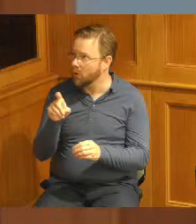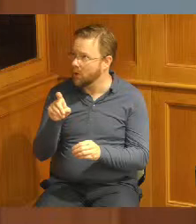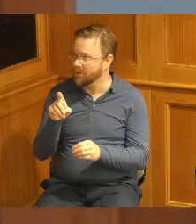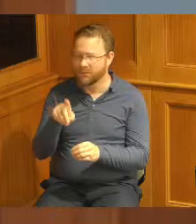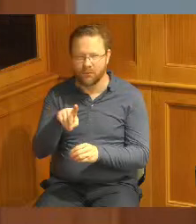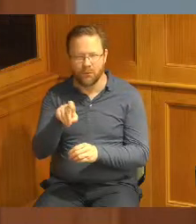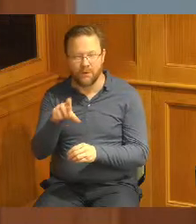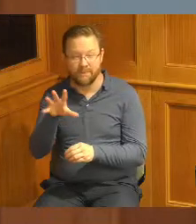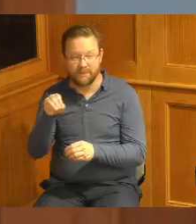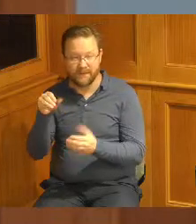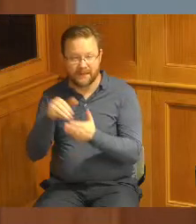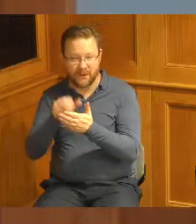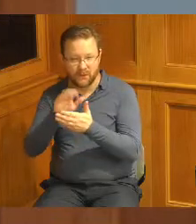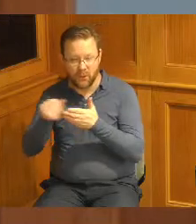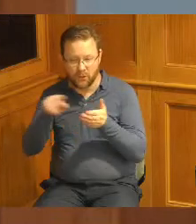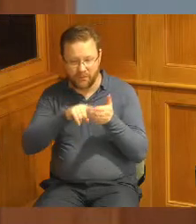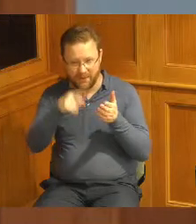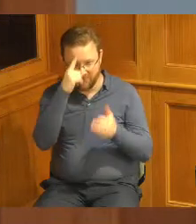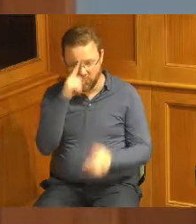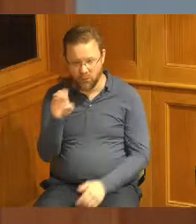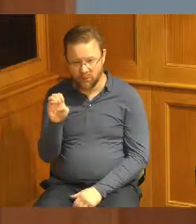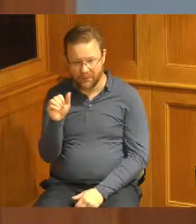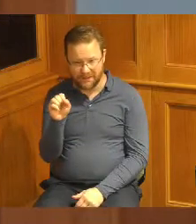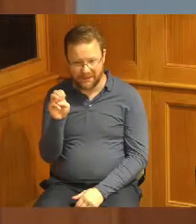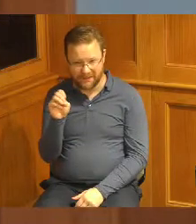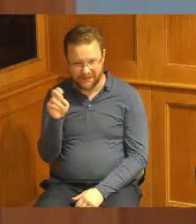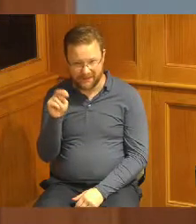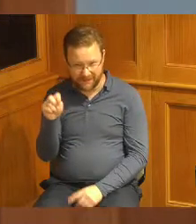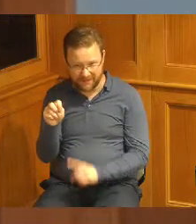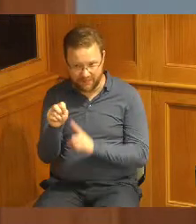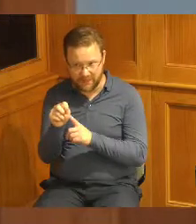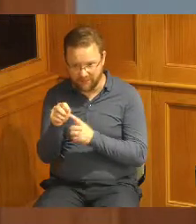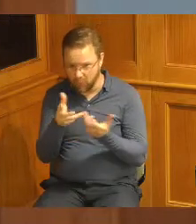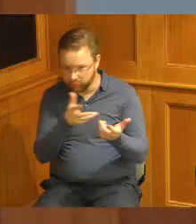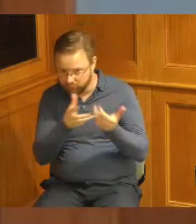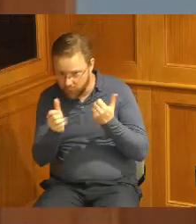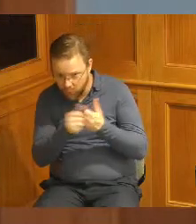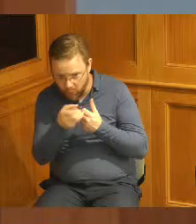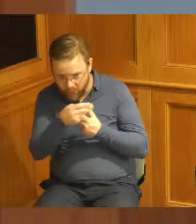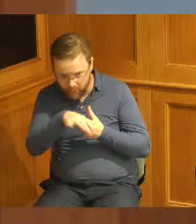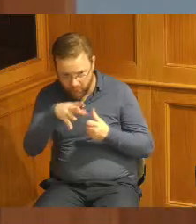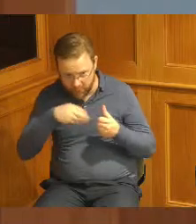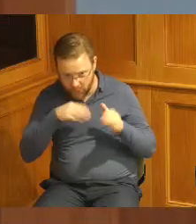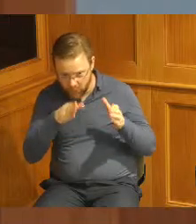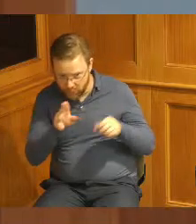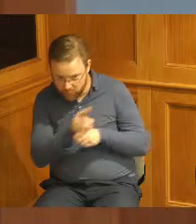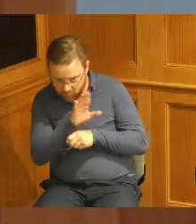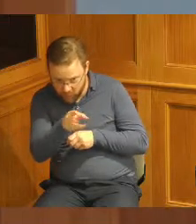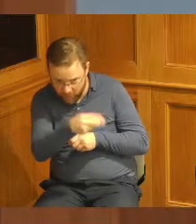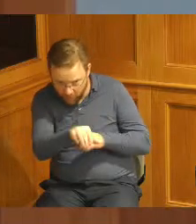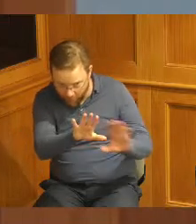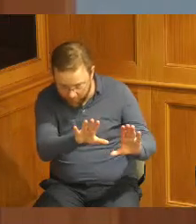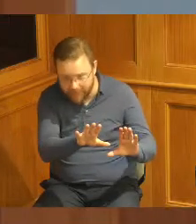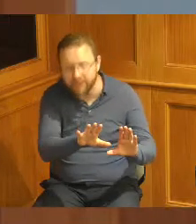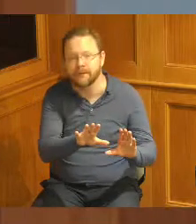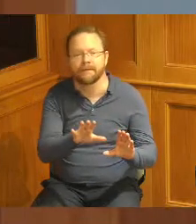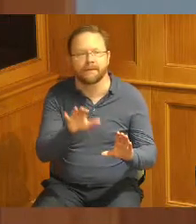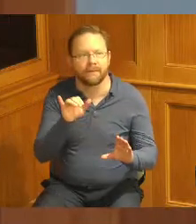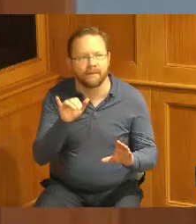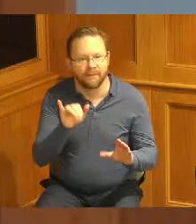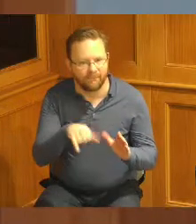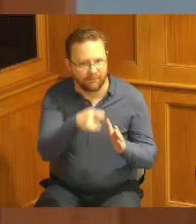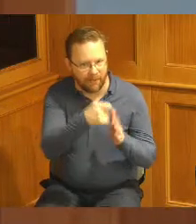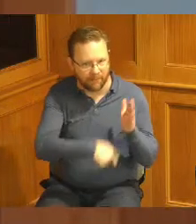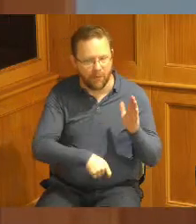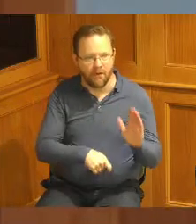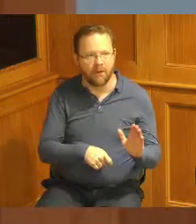$150,000 in easement costs, we are going to be moving some funds around internally. So there will be some things that don't get done, some equipment that doesn't